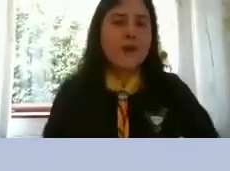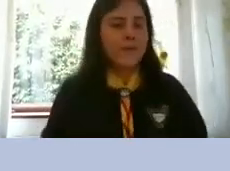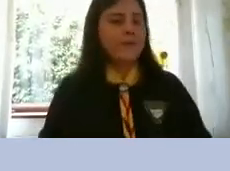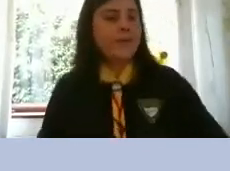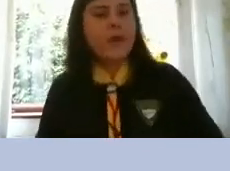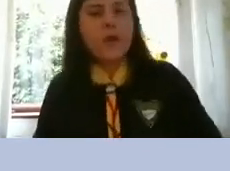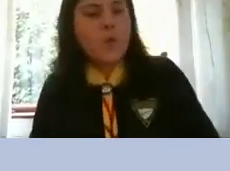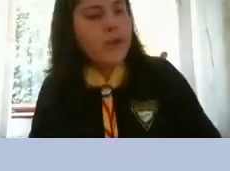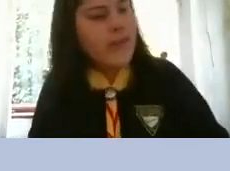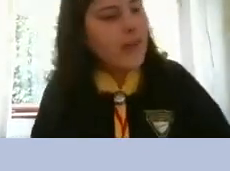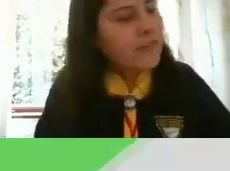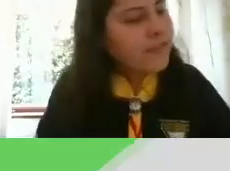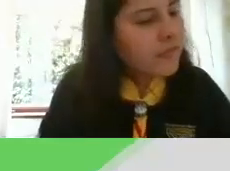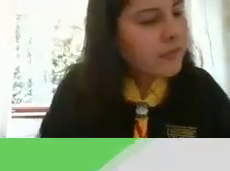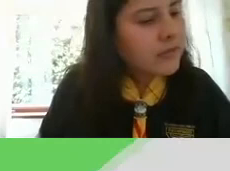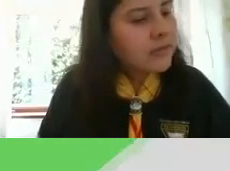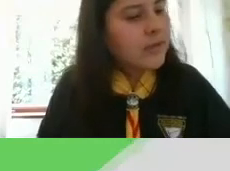So